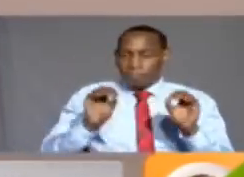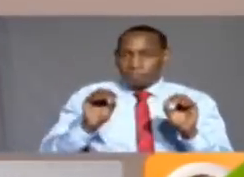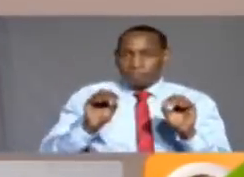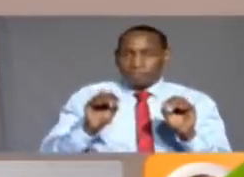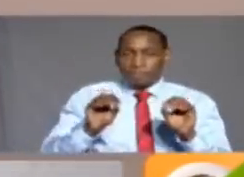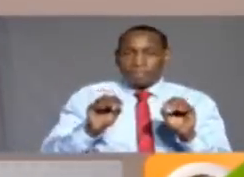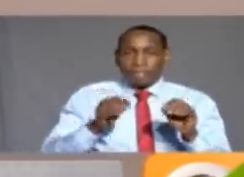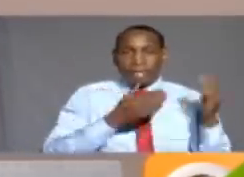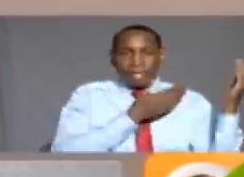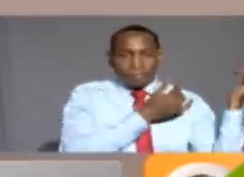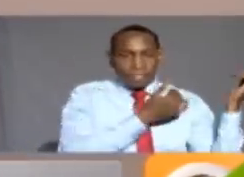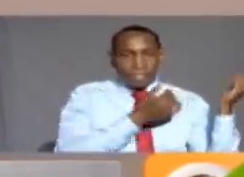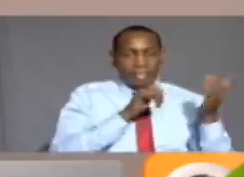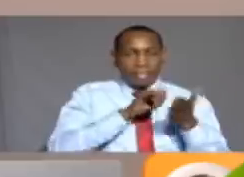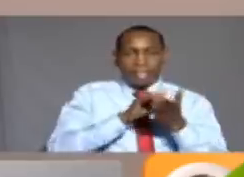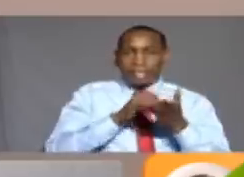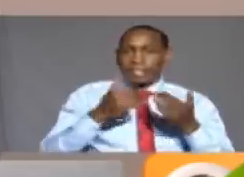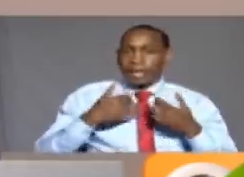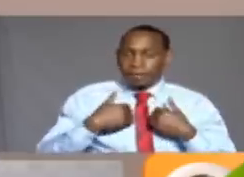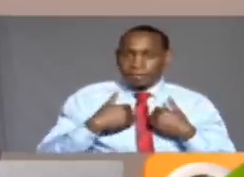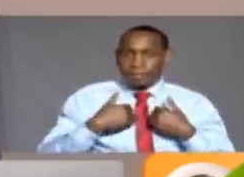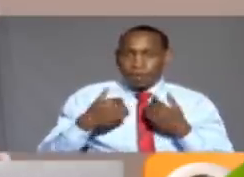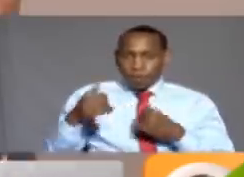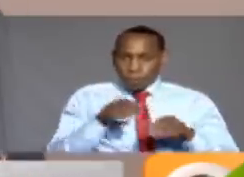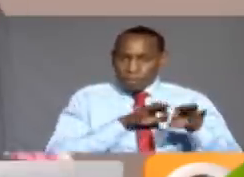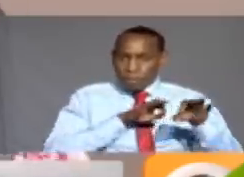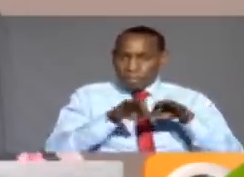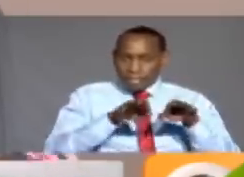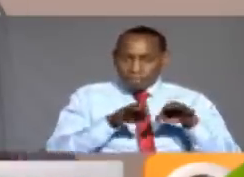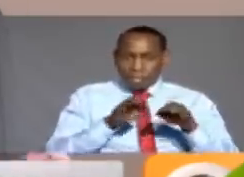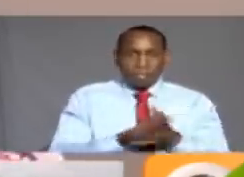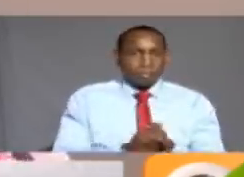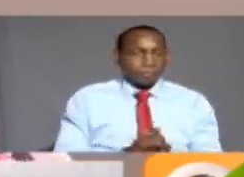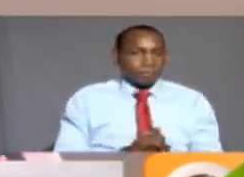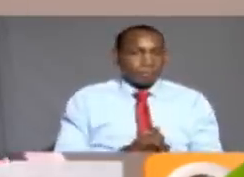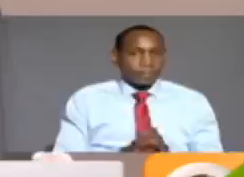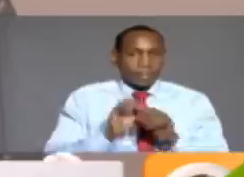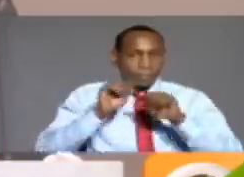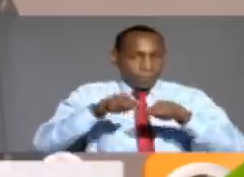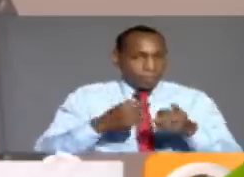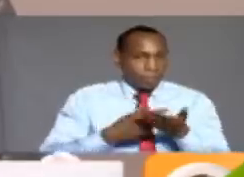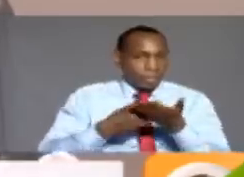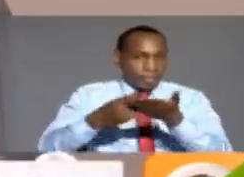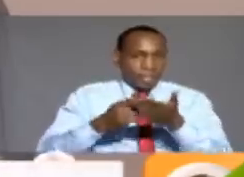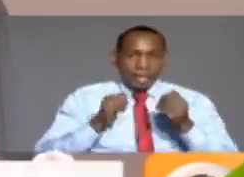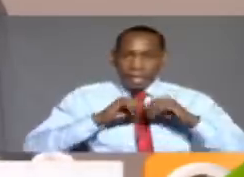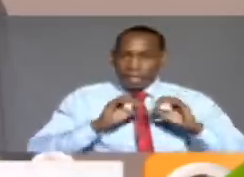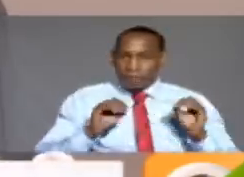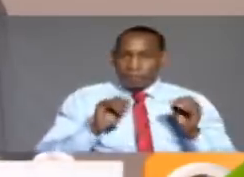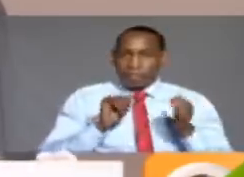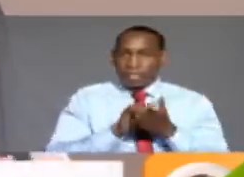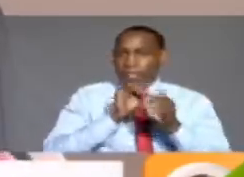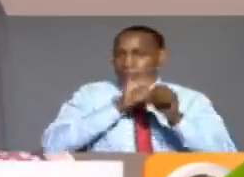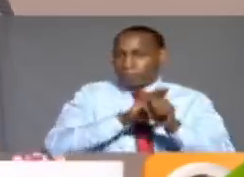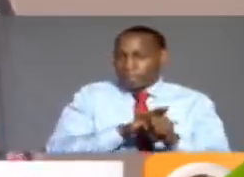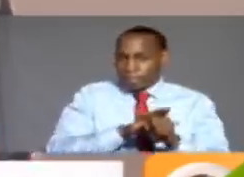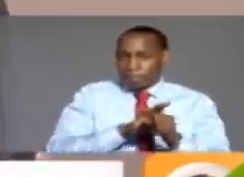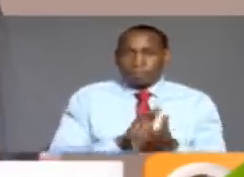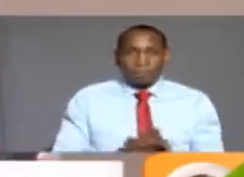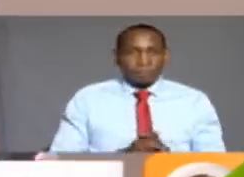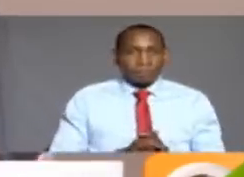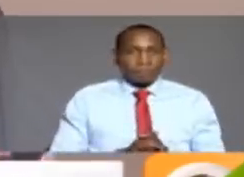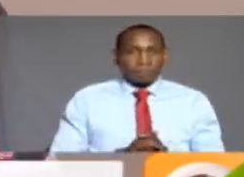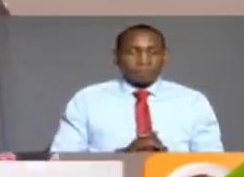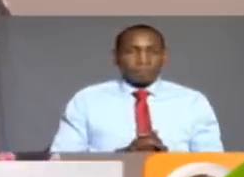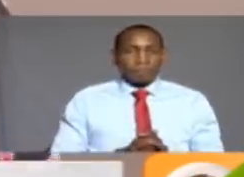that there will be then time to actually explain or bring it on board to discuss. So I don't agree that it's insubordination. You know, I mean, we